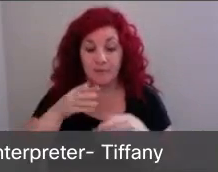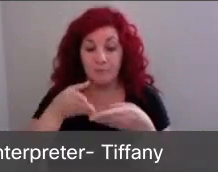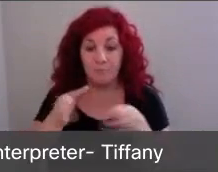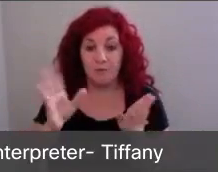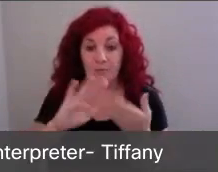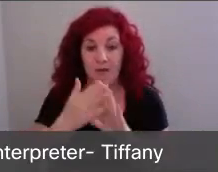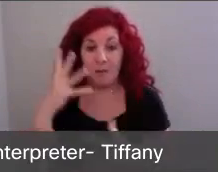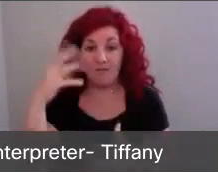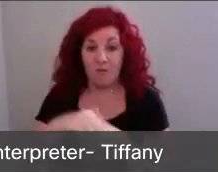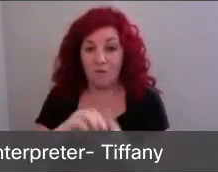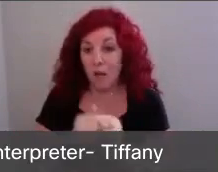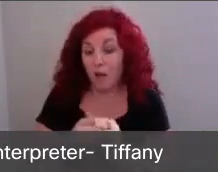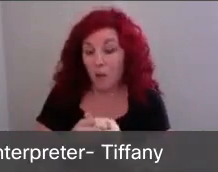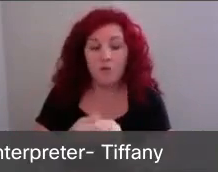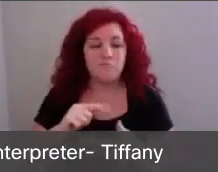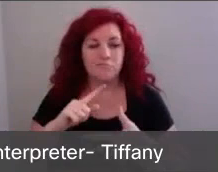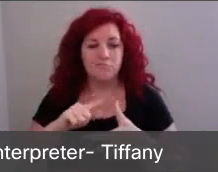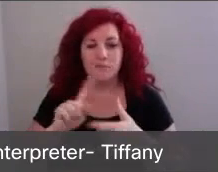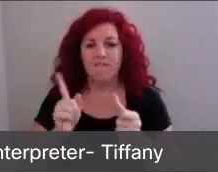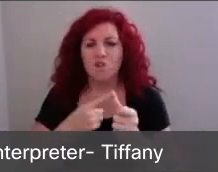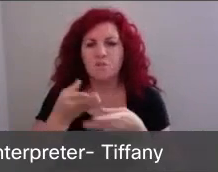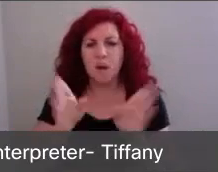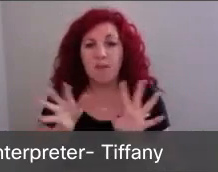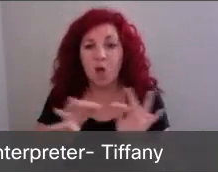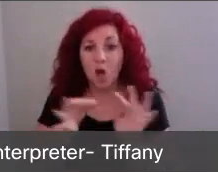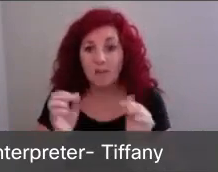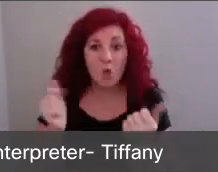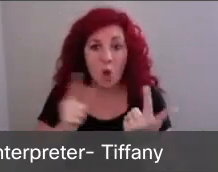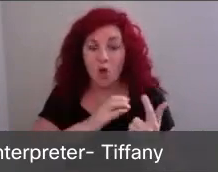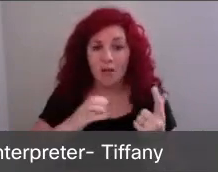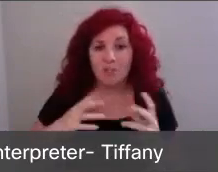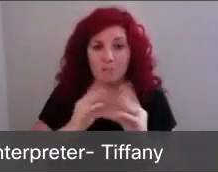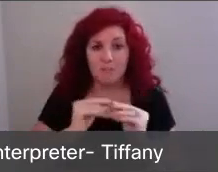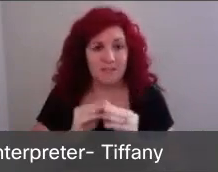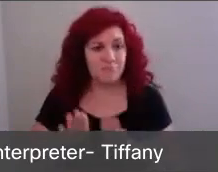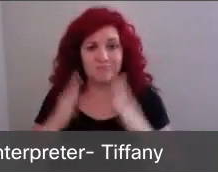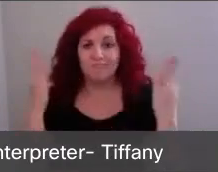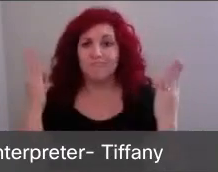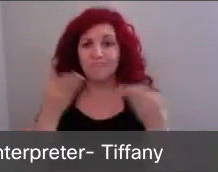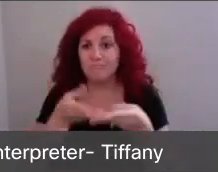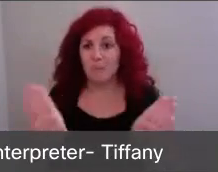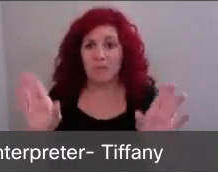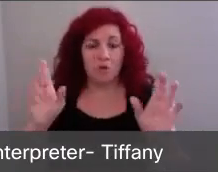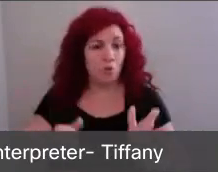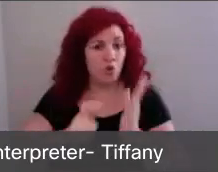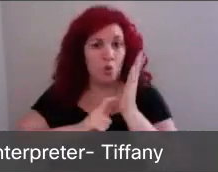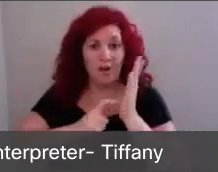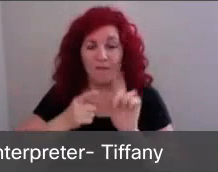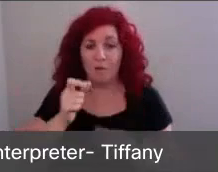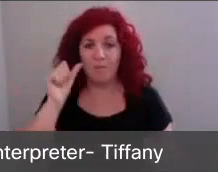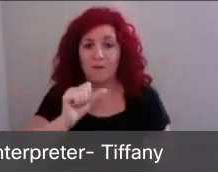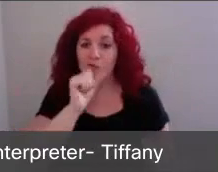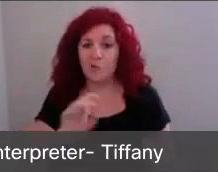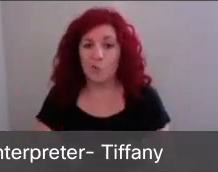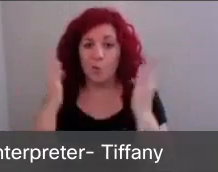you. First, you can submit public comments. All commission meetings are open to the public. That's required under Arizona's open meetings